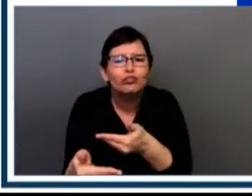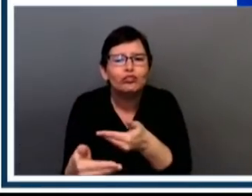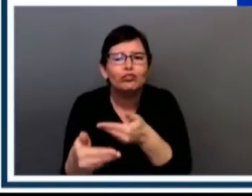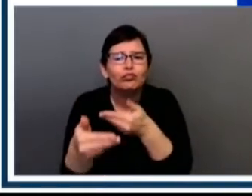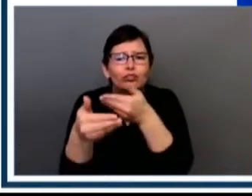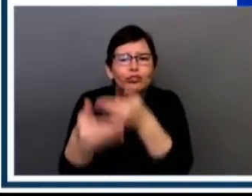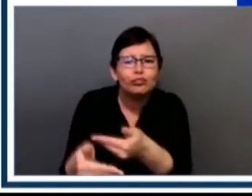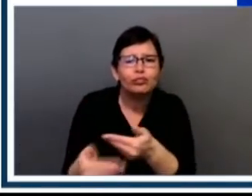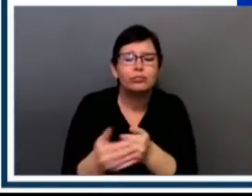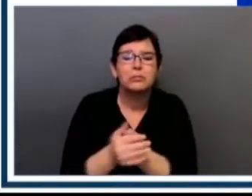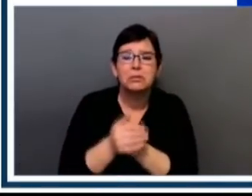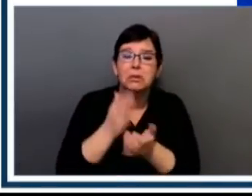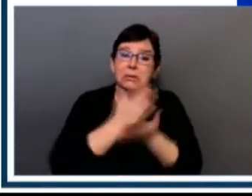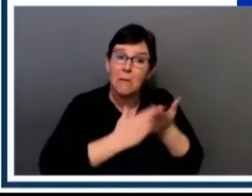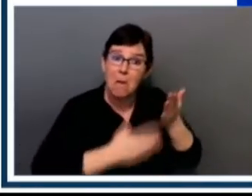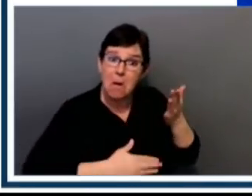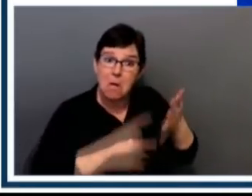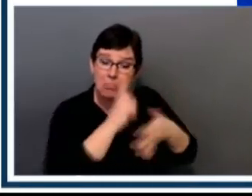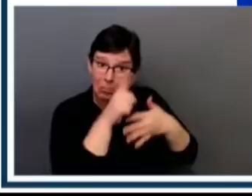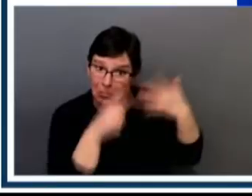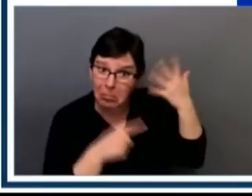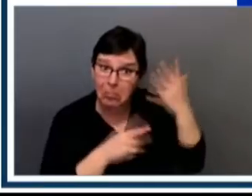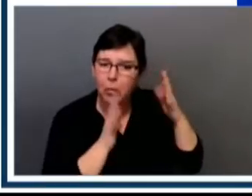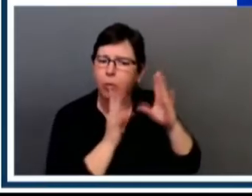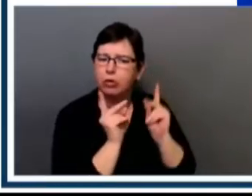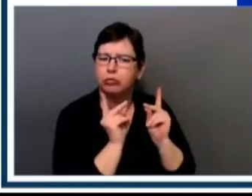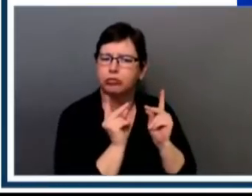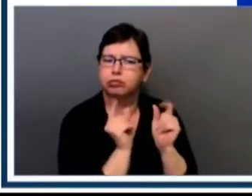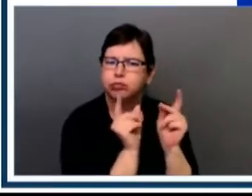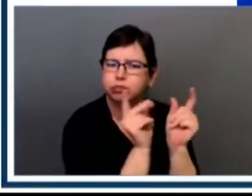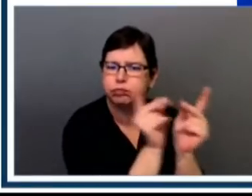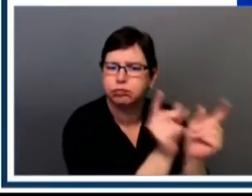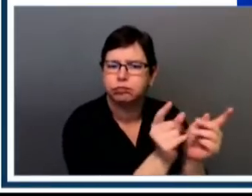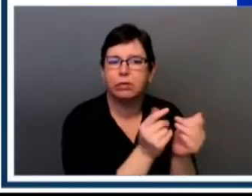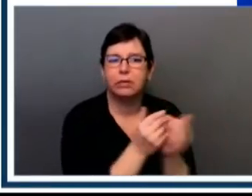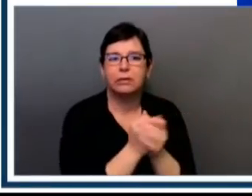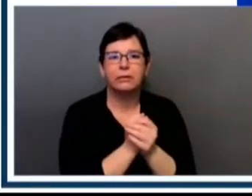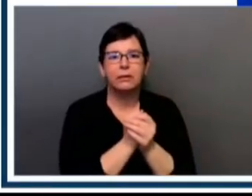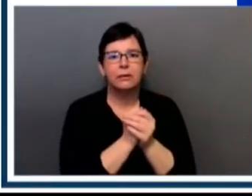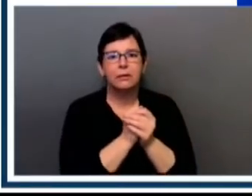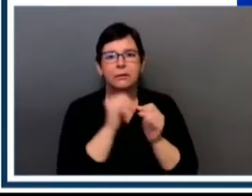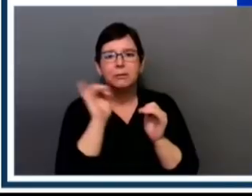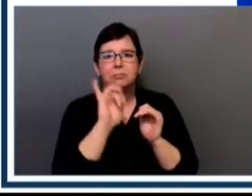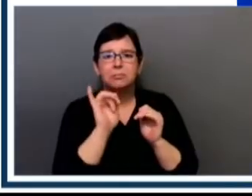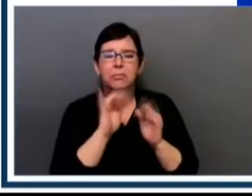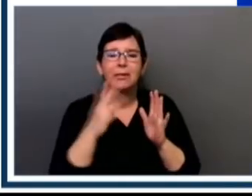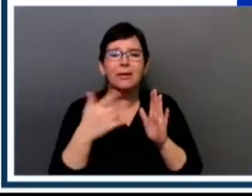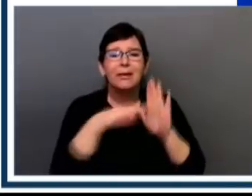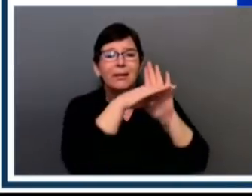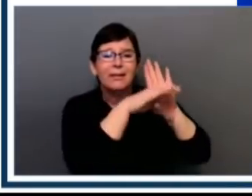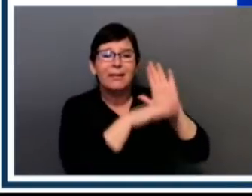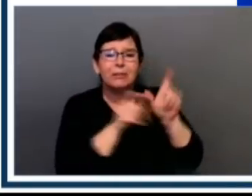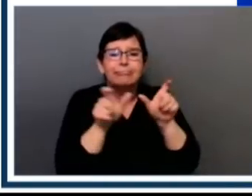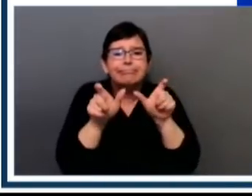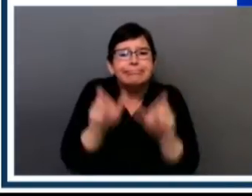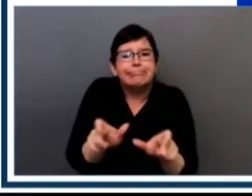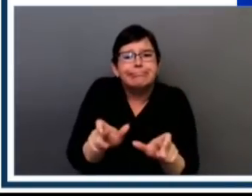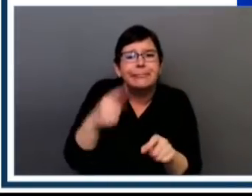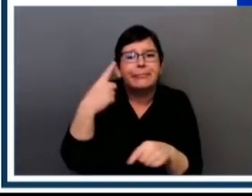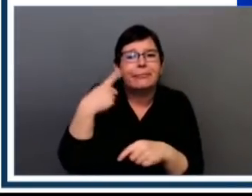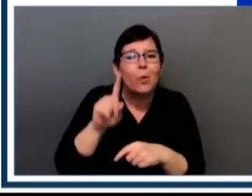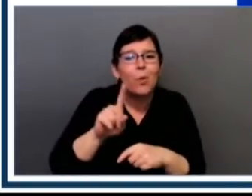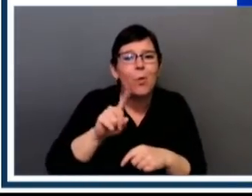and arts and cultural activities. So tournaments and performances will be back soon. Kids can get back